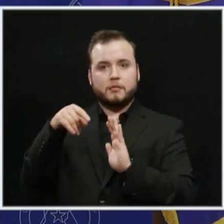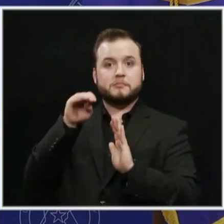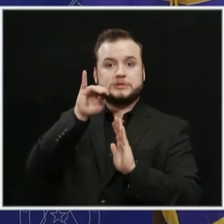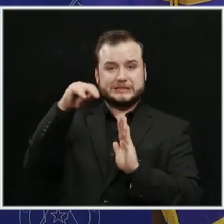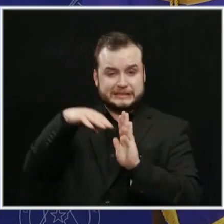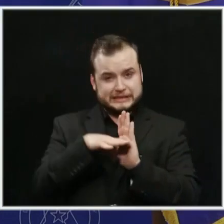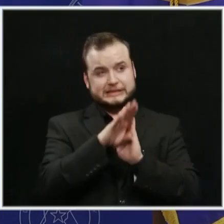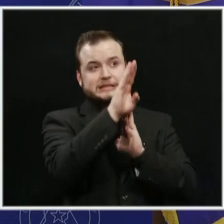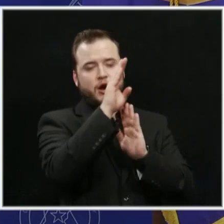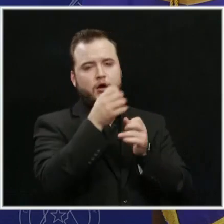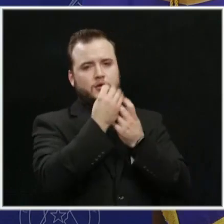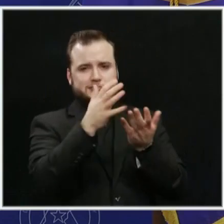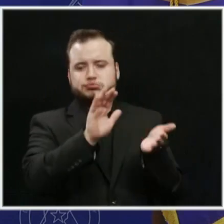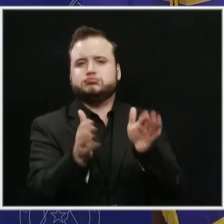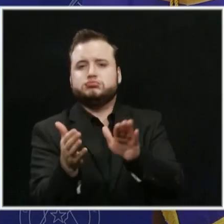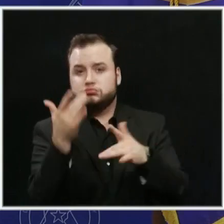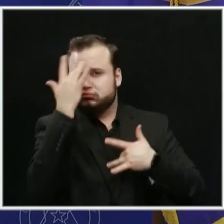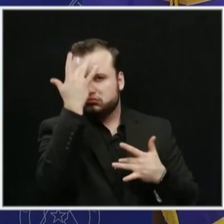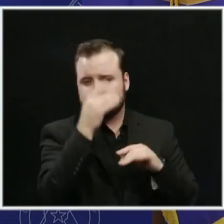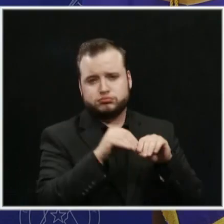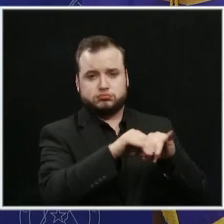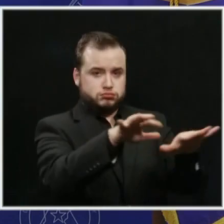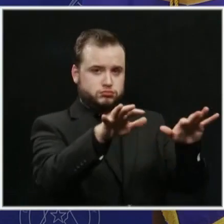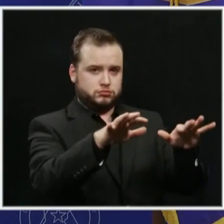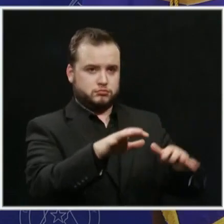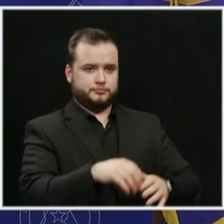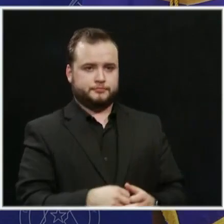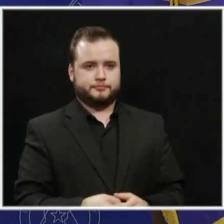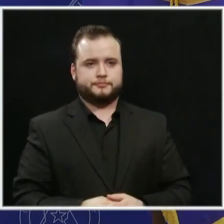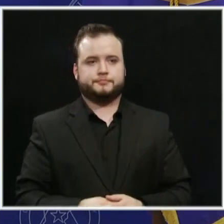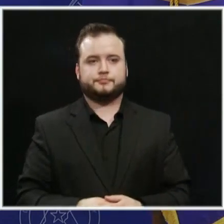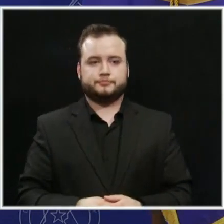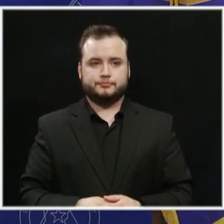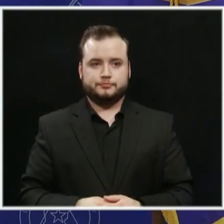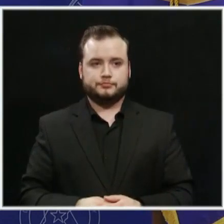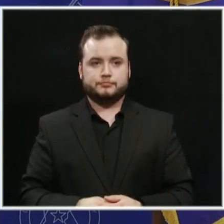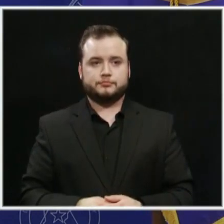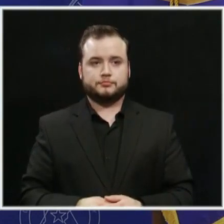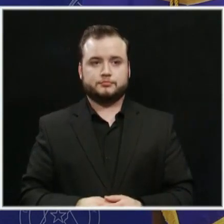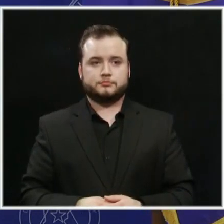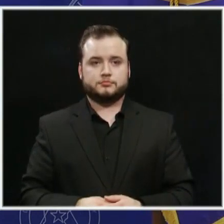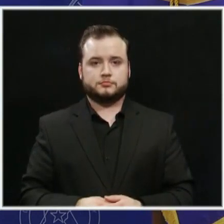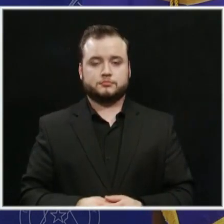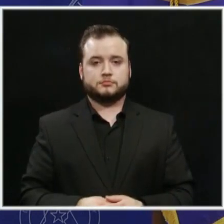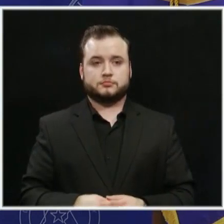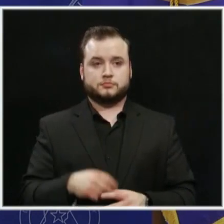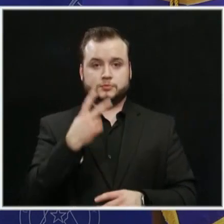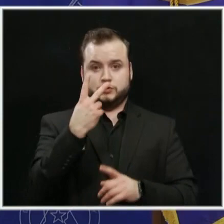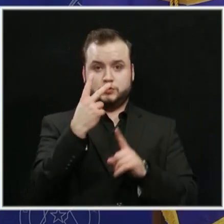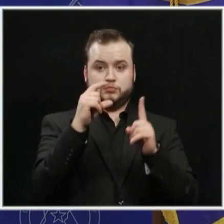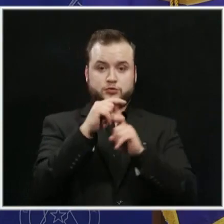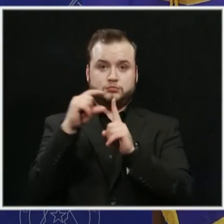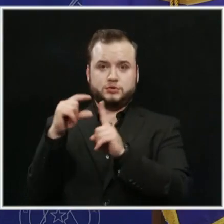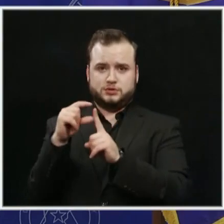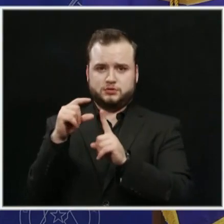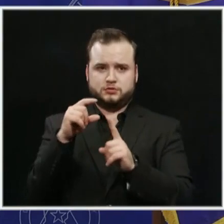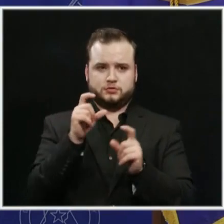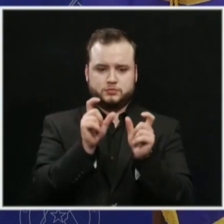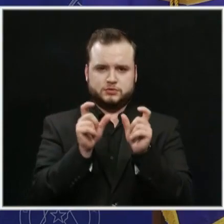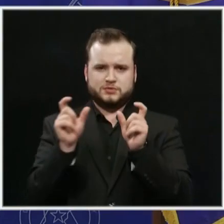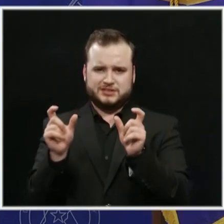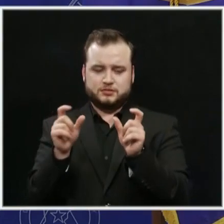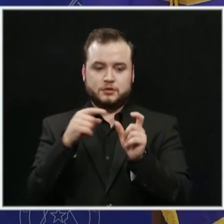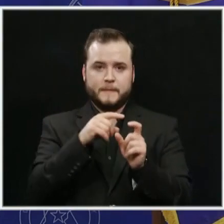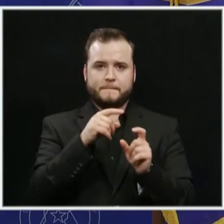will probably take longer than a 2-word tweet, but I think there's a responsibility to tell us that. I'd like to know what they think we could have done differently, because again,